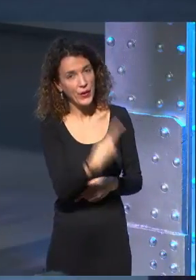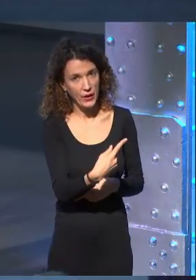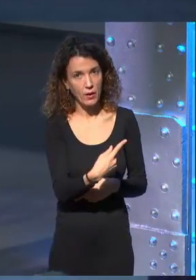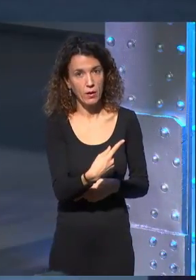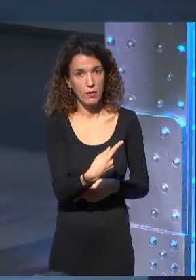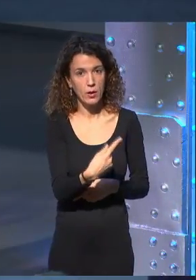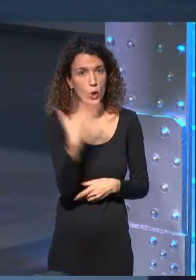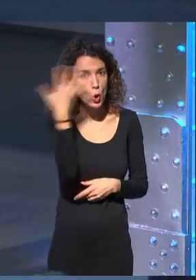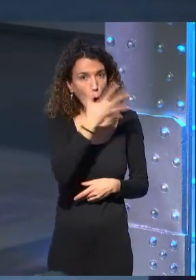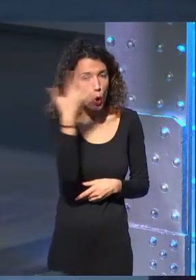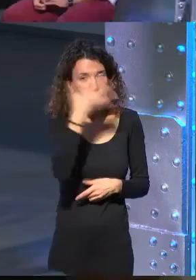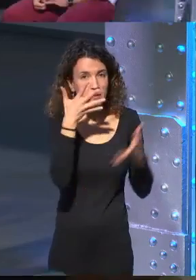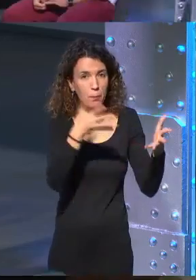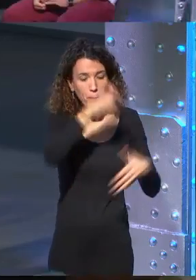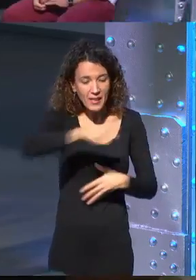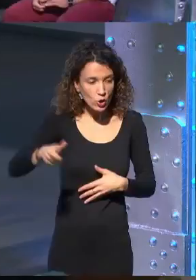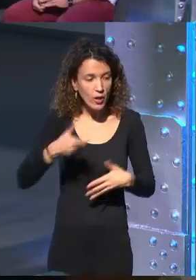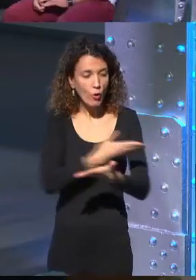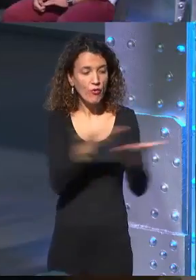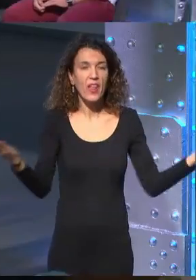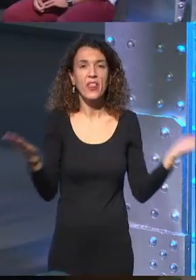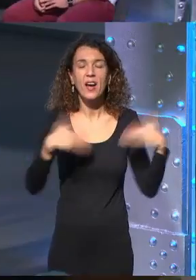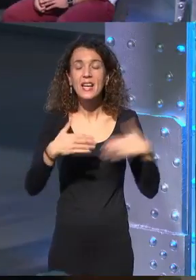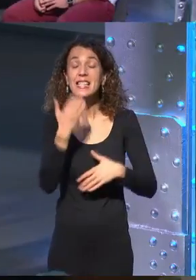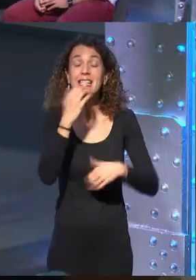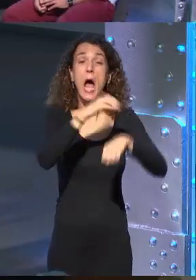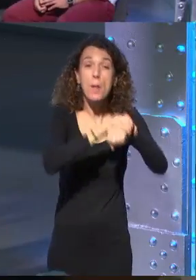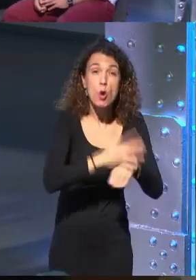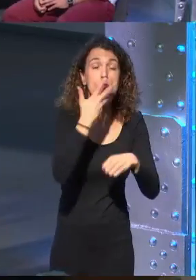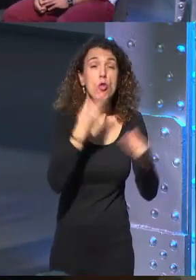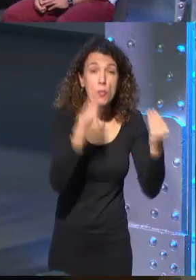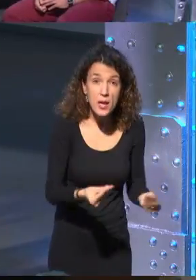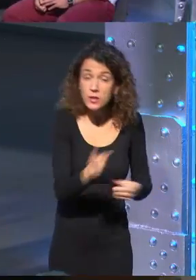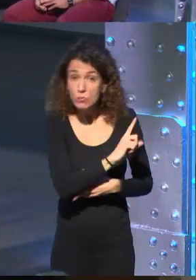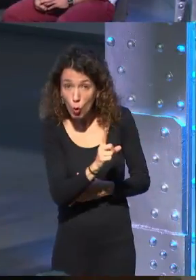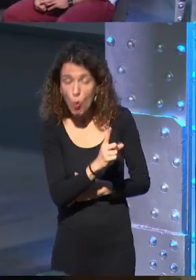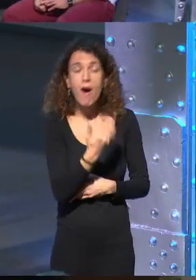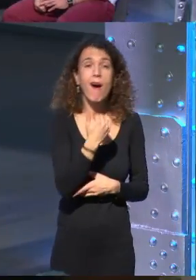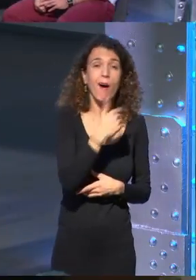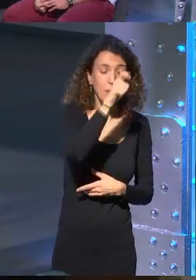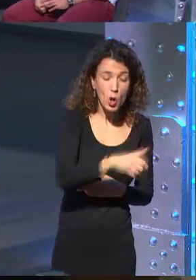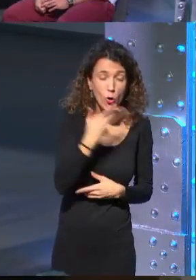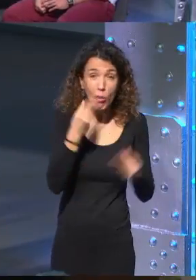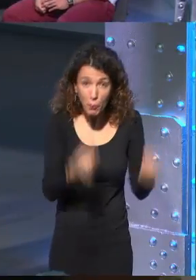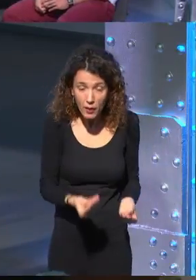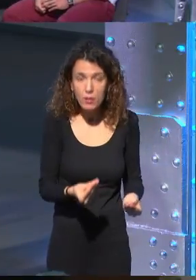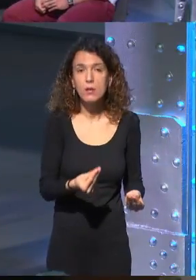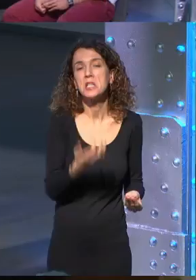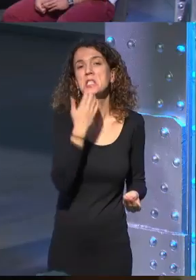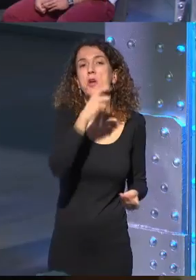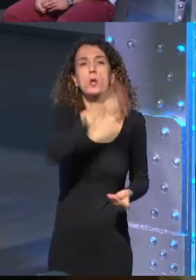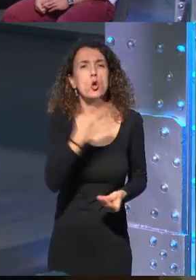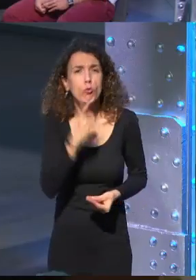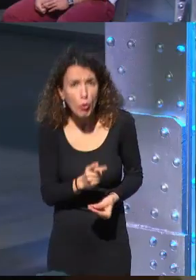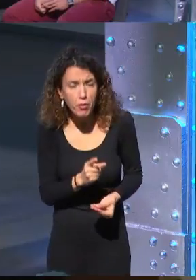to think before we speak or to post in the internet. I would tell him not to